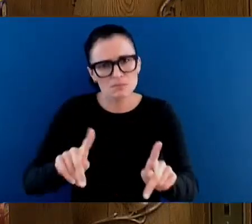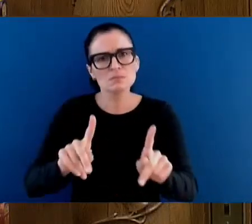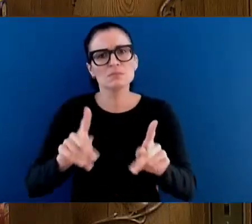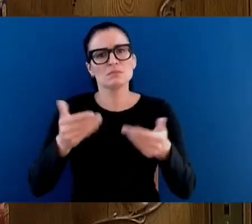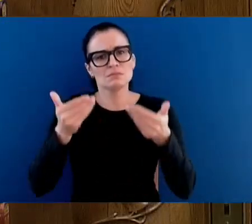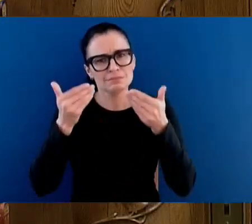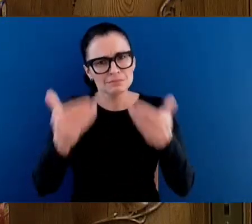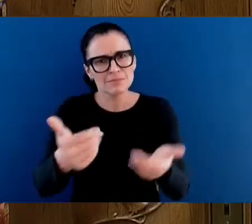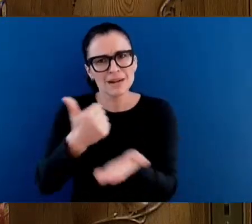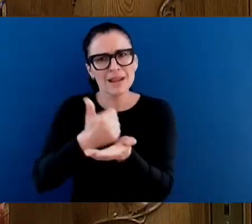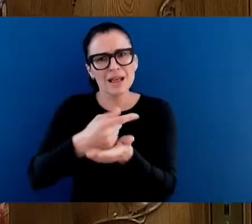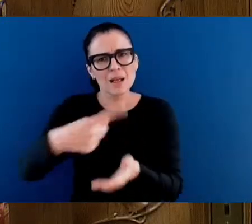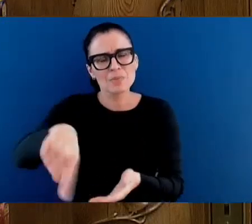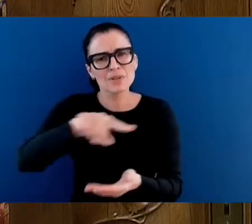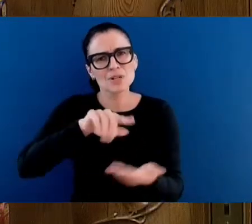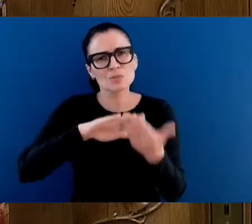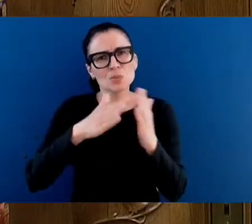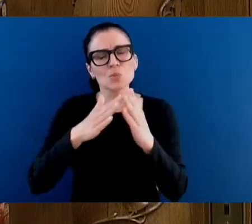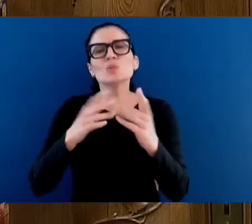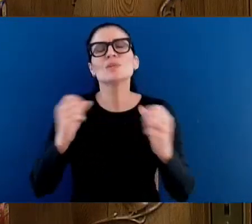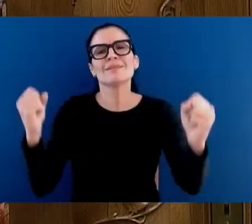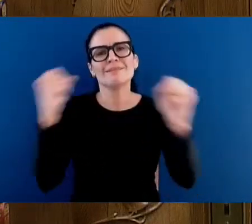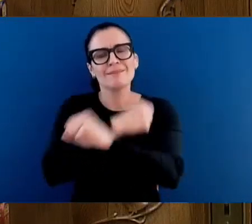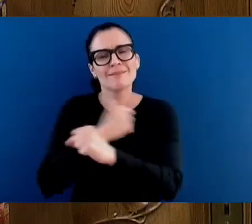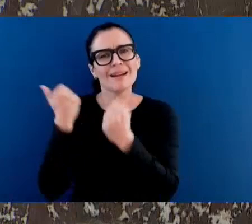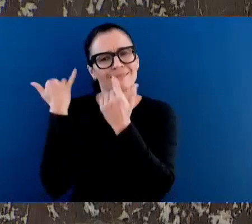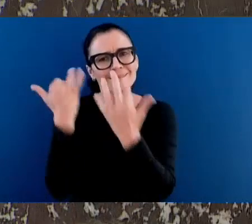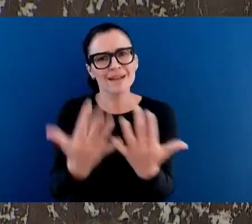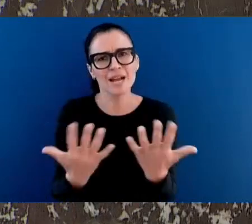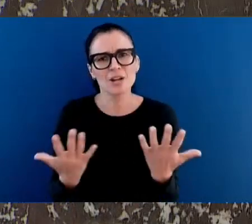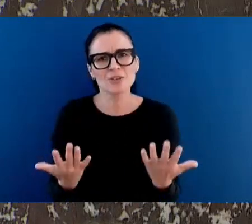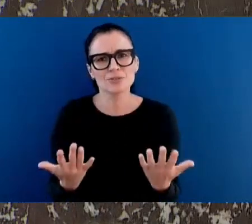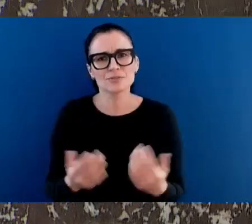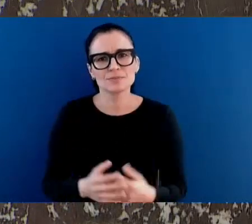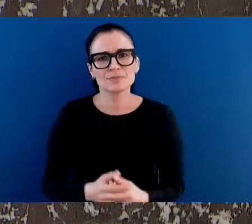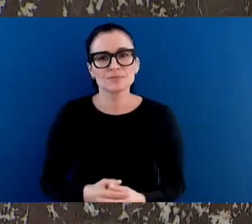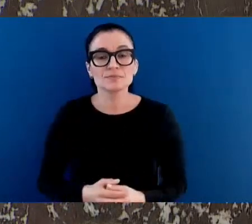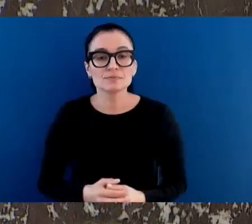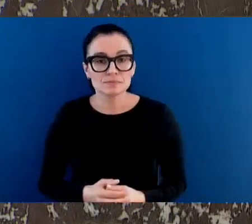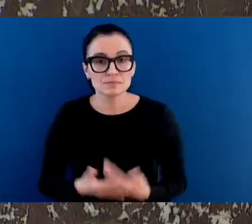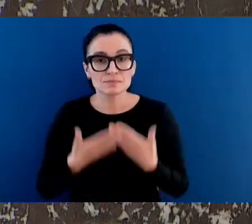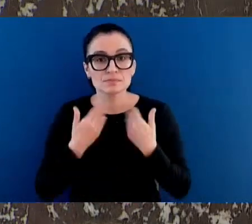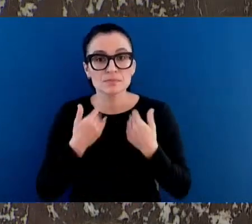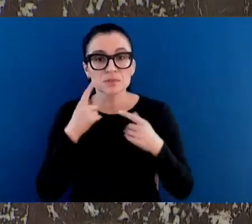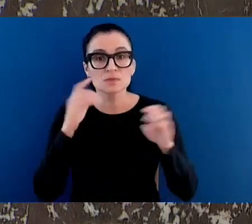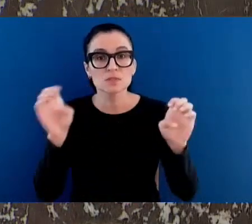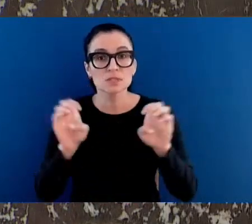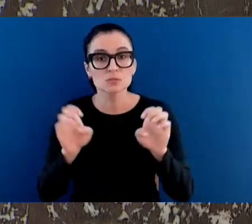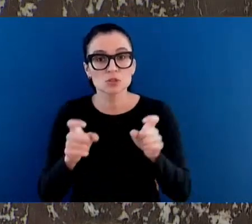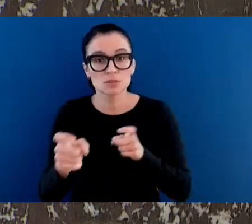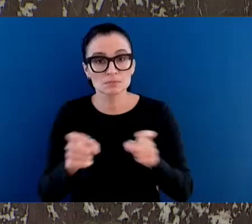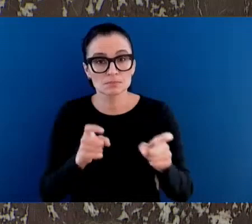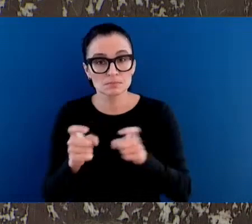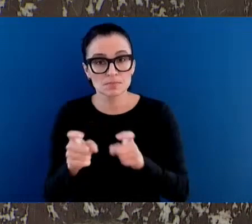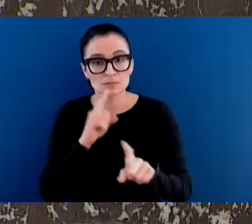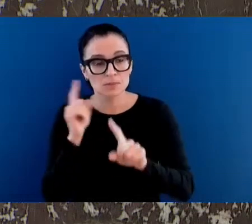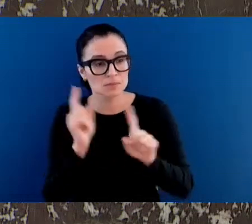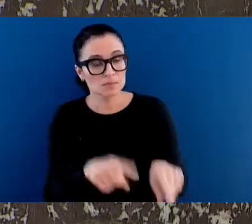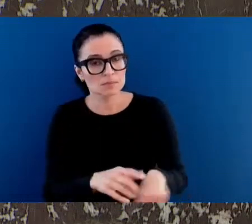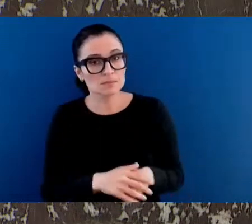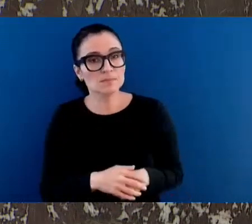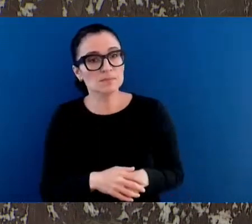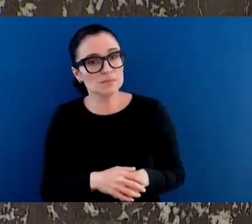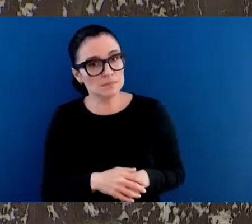of Emergency Management. Thank you, Honourable Speaker, and I want to thank the member across the way for his work as a local MLA during this time